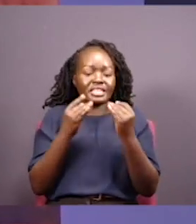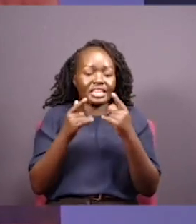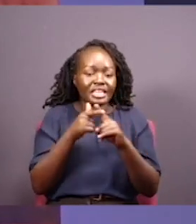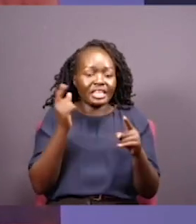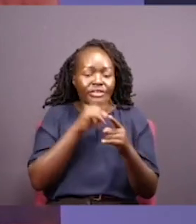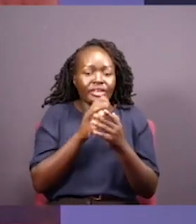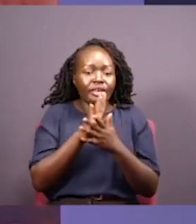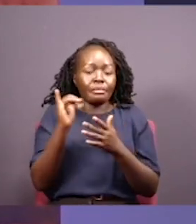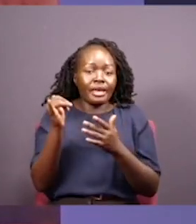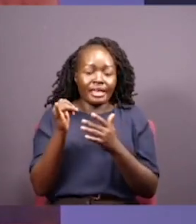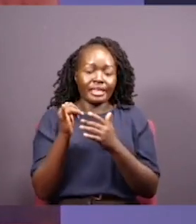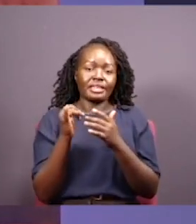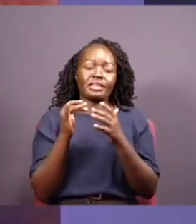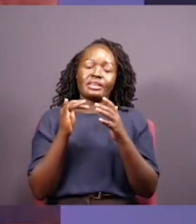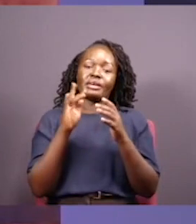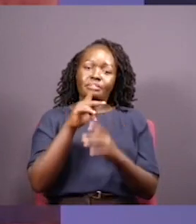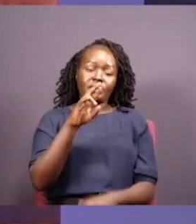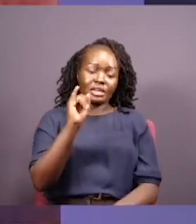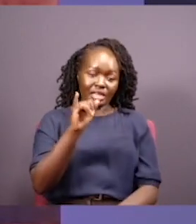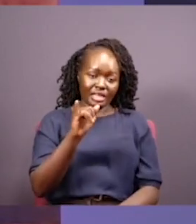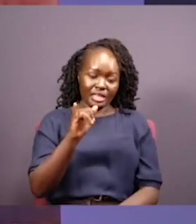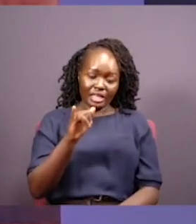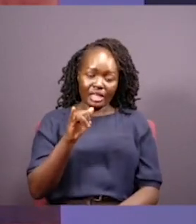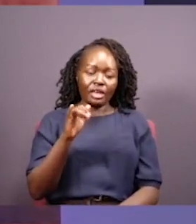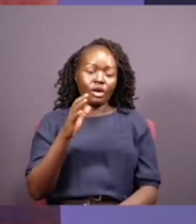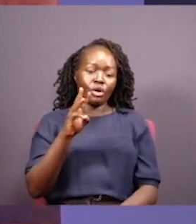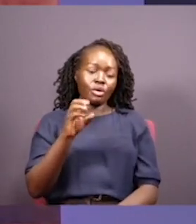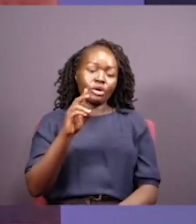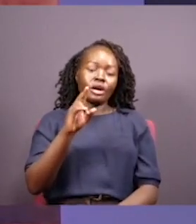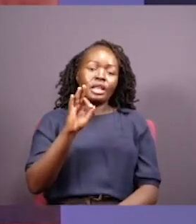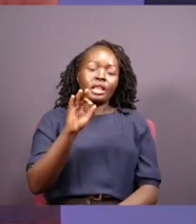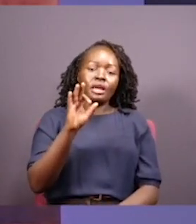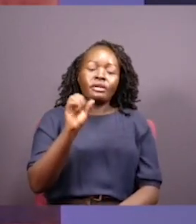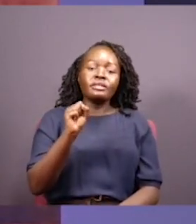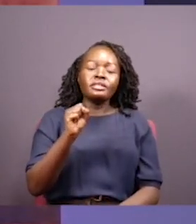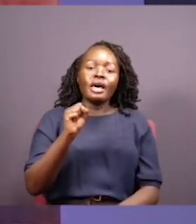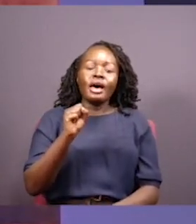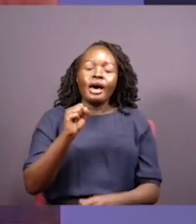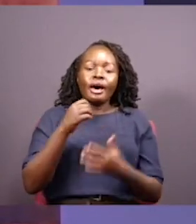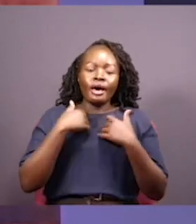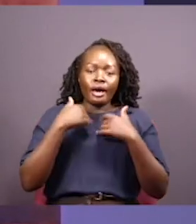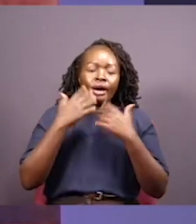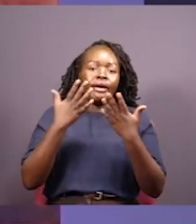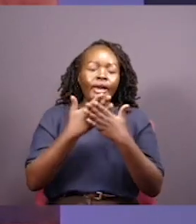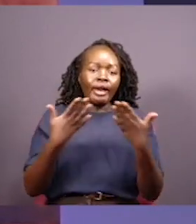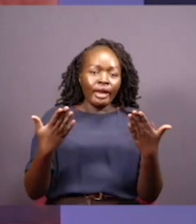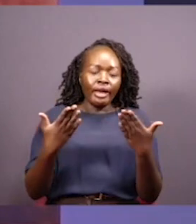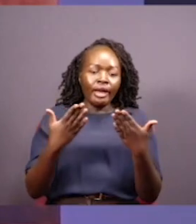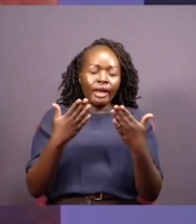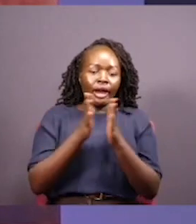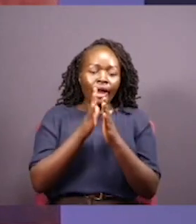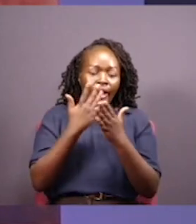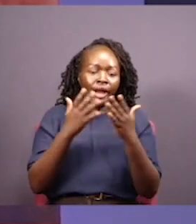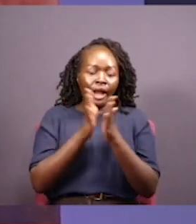predators. Wolves, on the other hand, are equipped with fangs and claws with which they easily catch